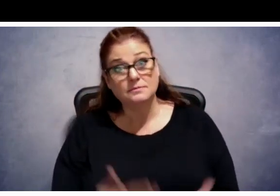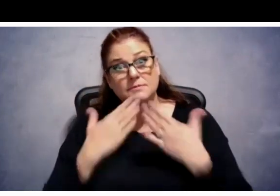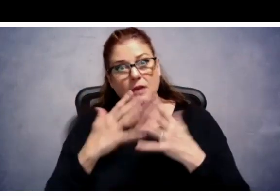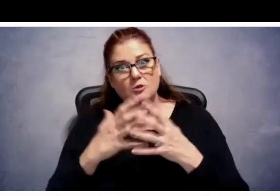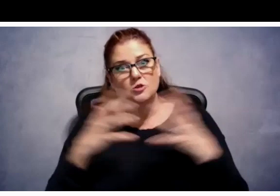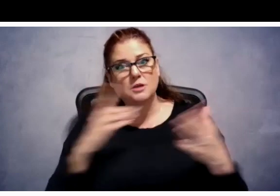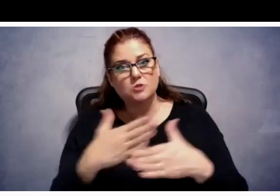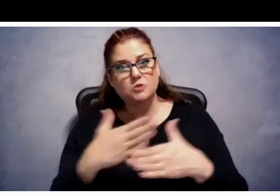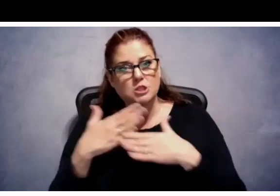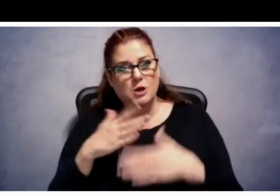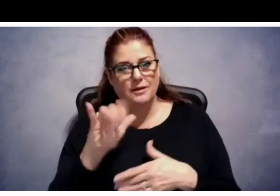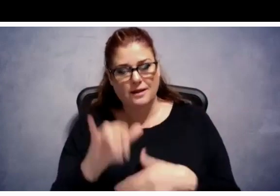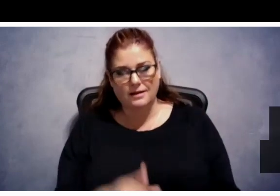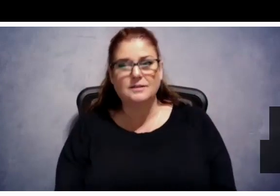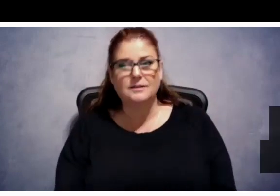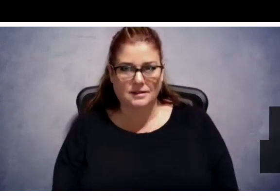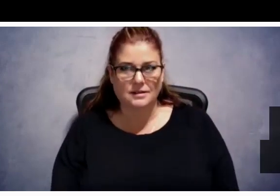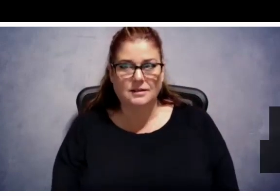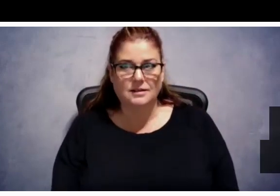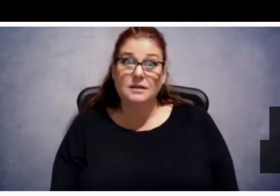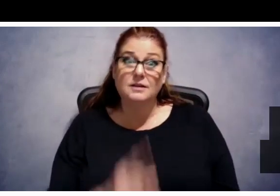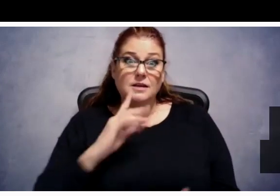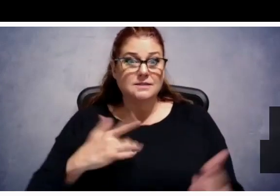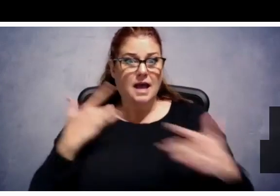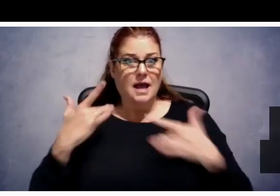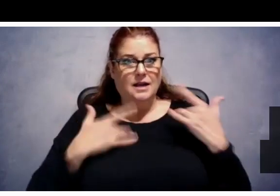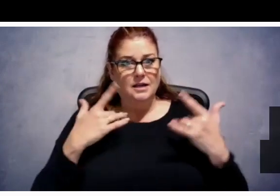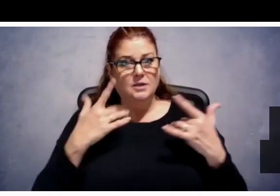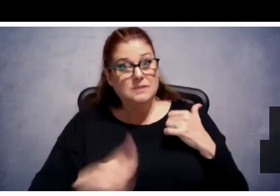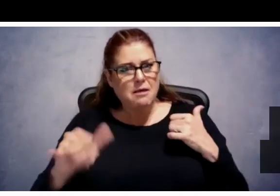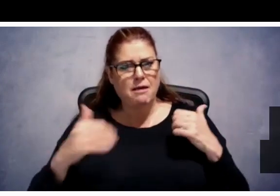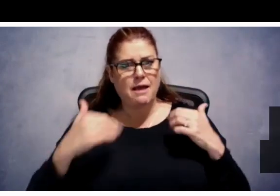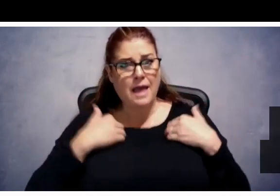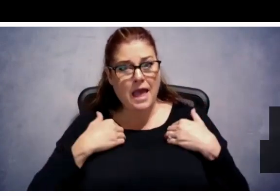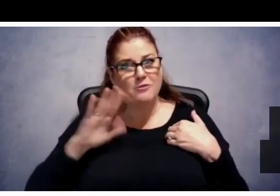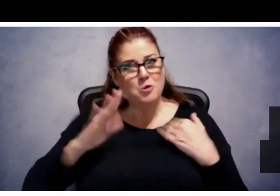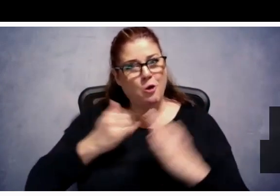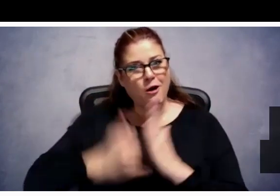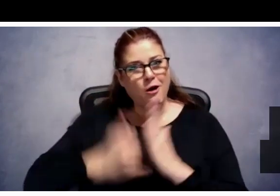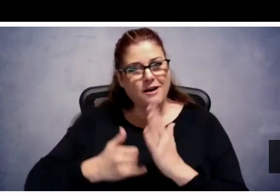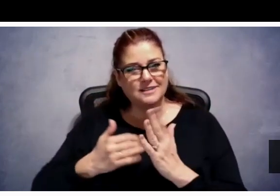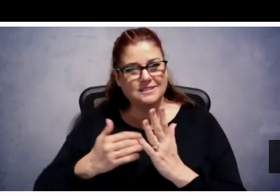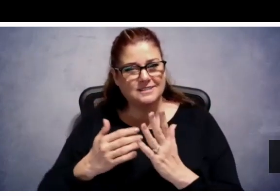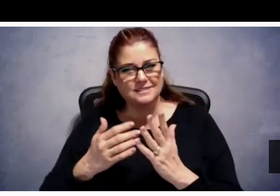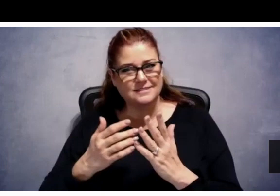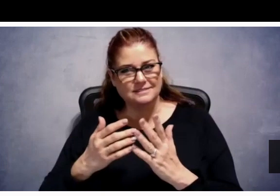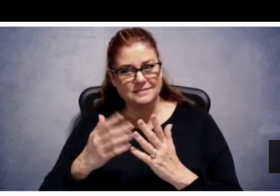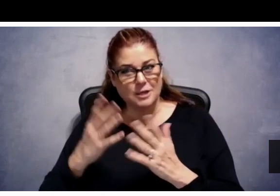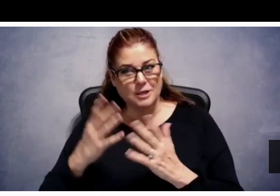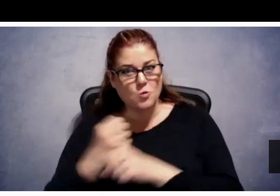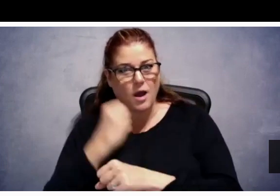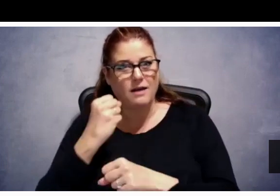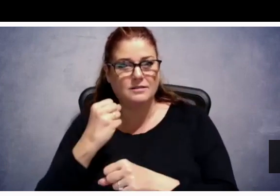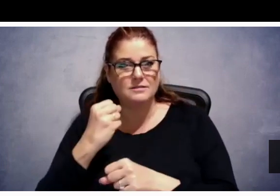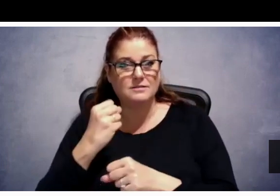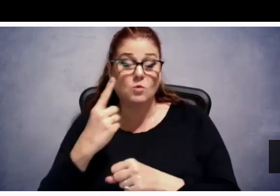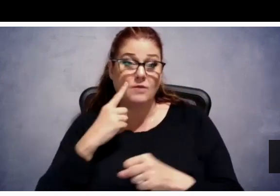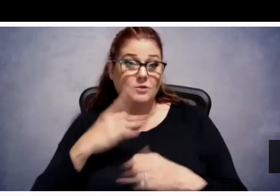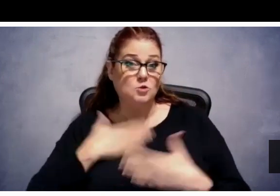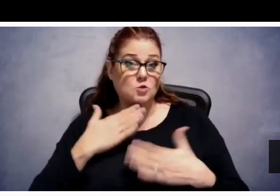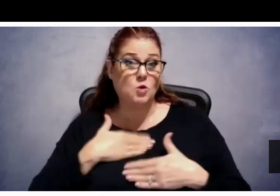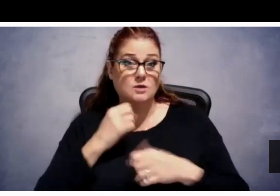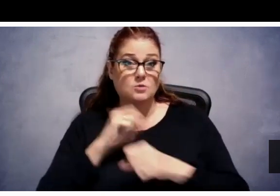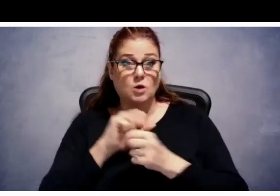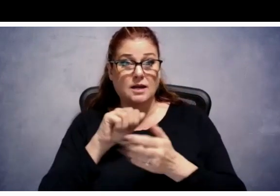much for sharing that. Oh, no We're problem. really excited that you still have the artwork One do. of the joys of working